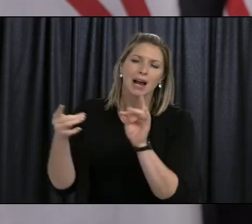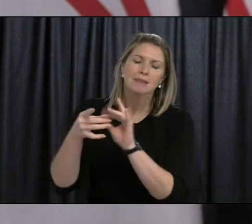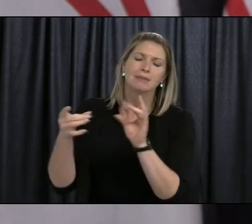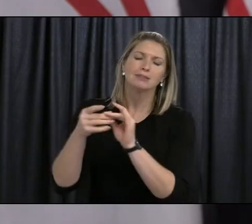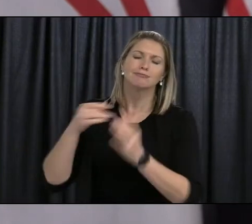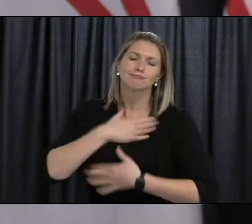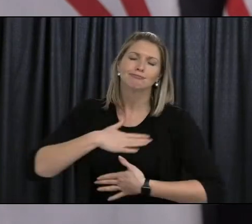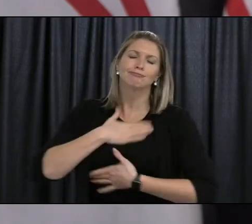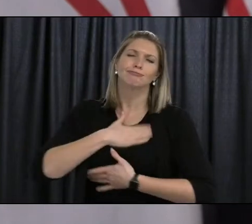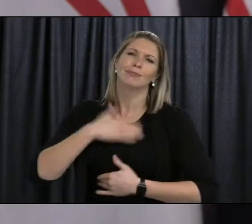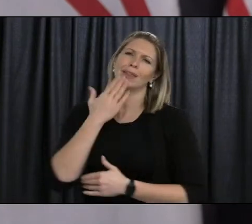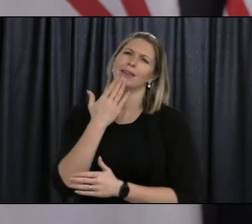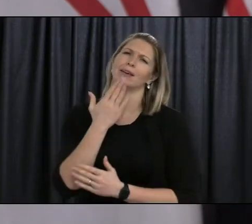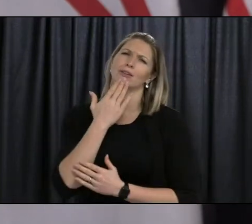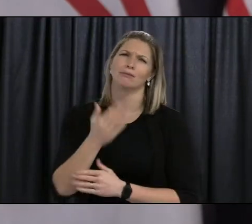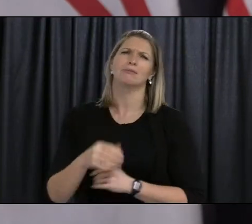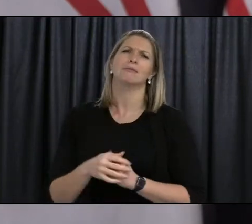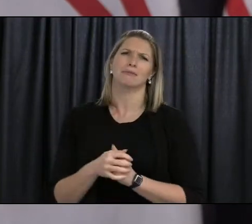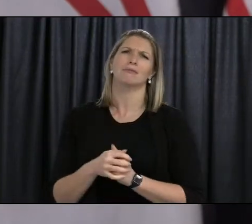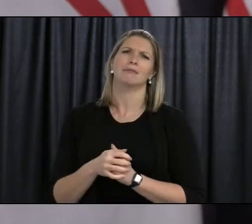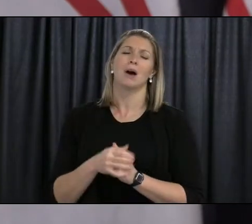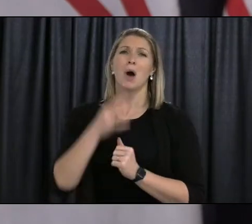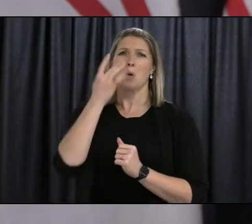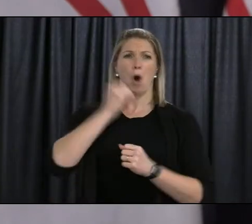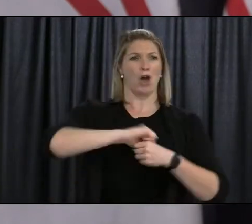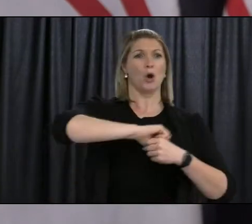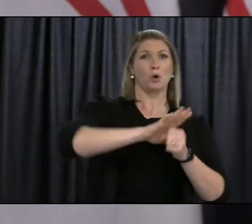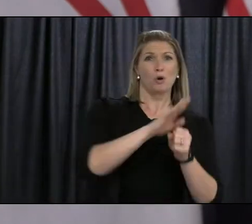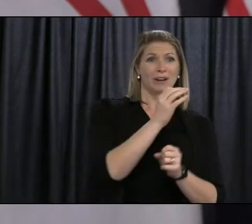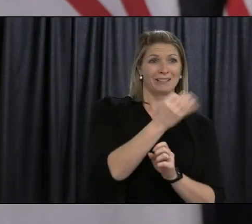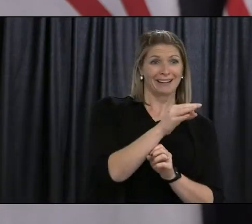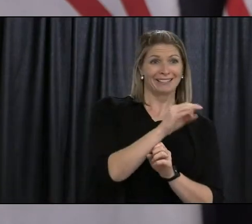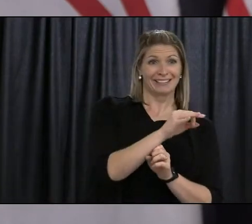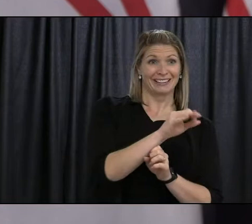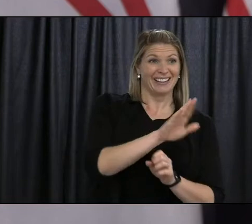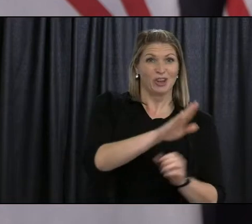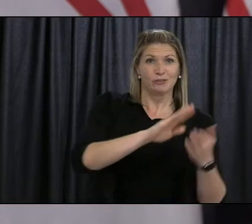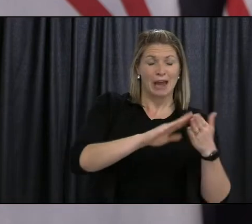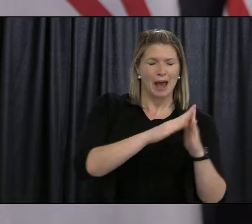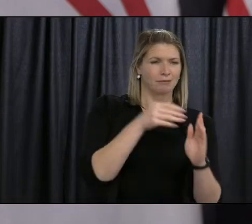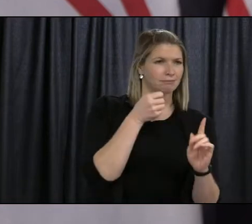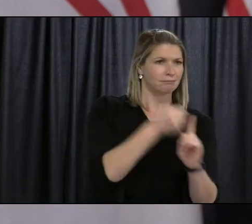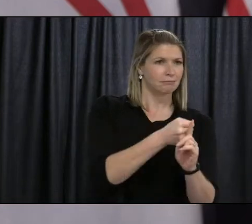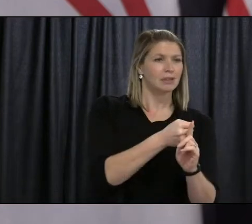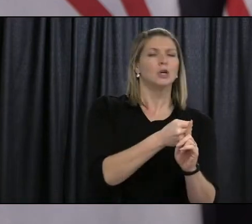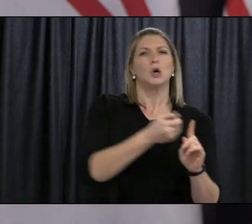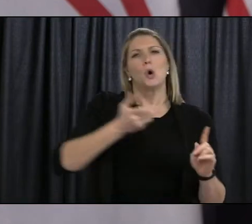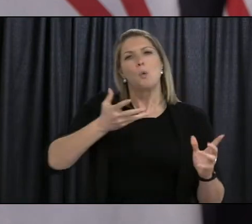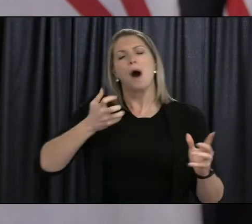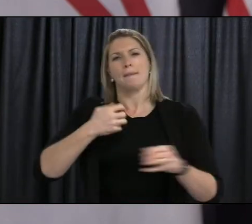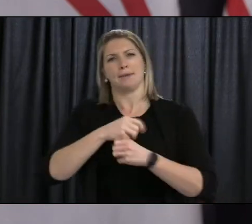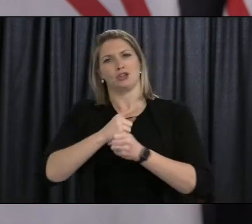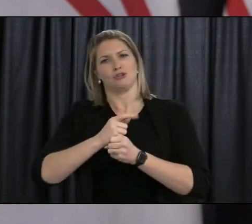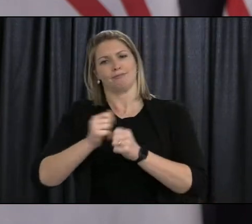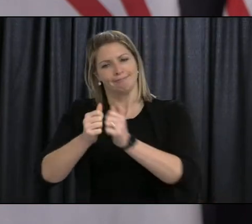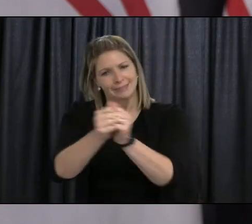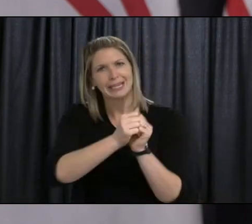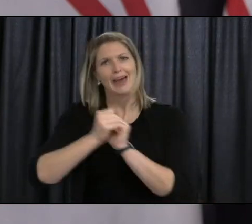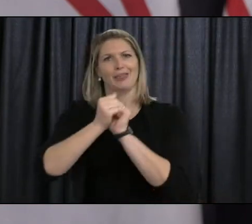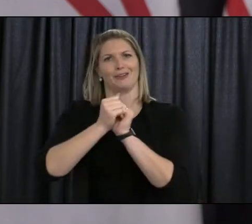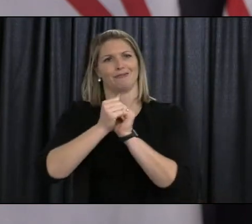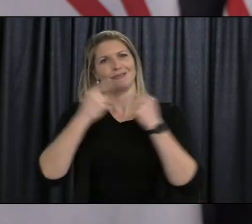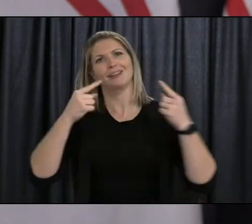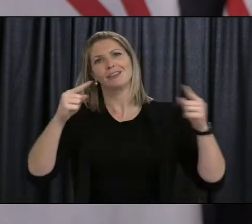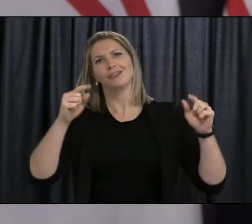communities staring in the face of COVID, this is exactly what they need. They need to know we are all in this together and that their